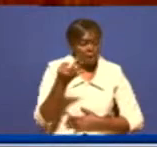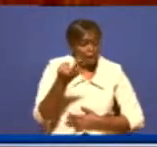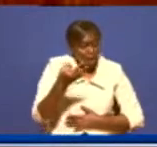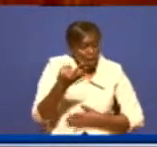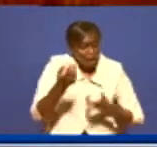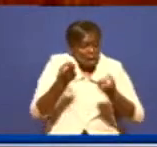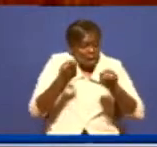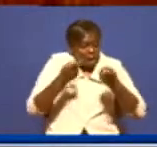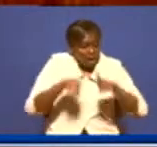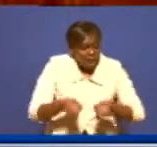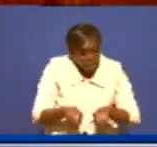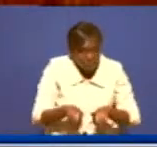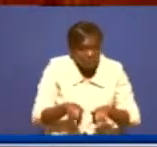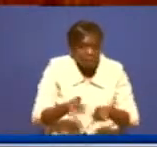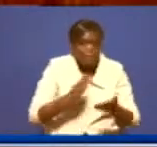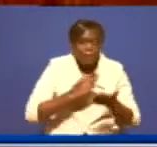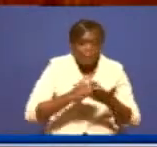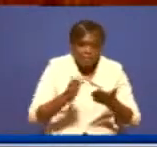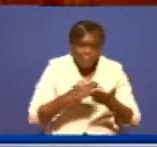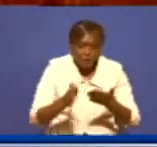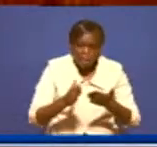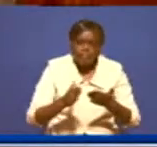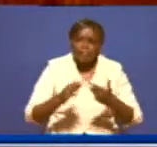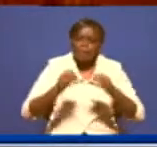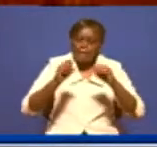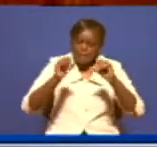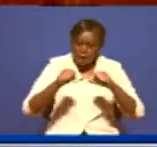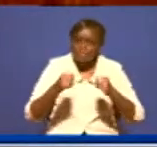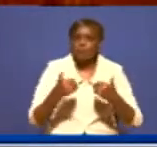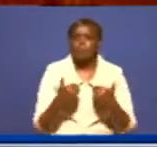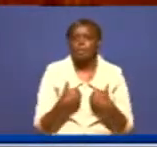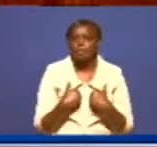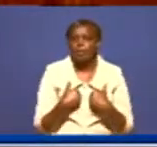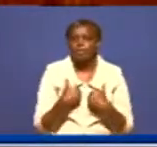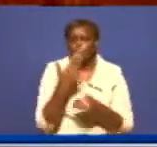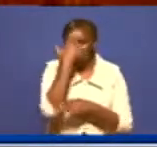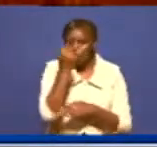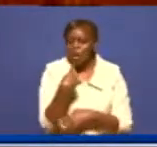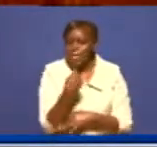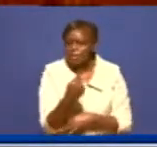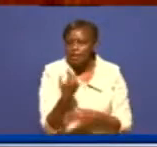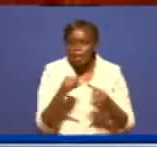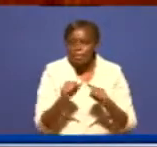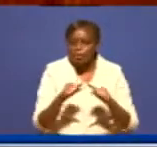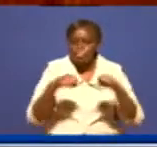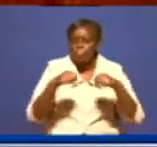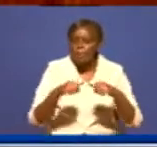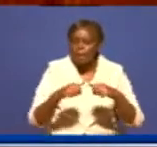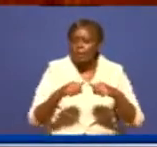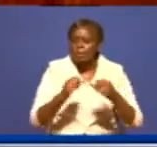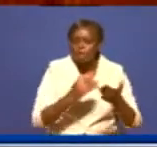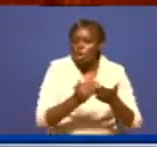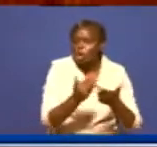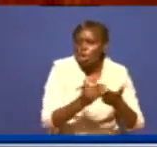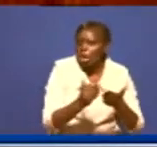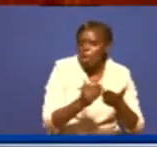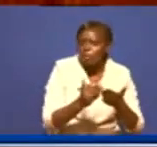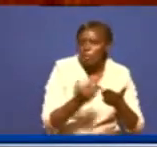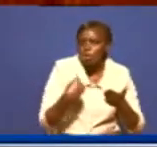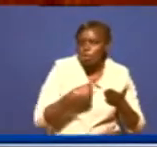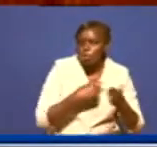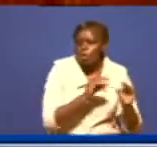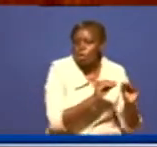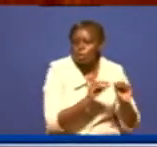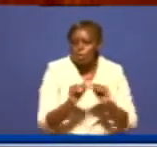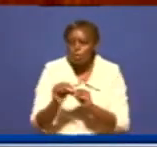payable is supposed to be of mutual agreement, where do we then say, no, if we cannot agree on the rent payable, we go to a tribunal